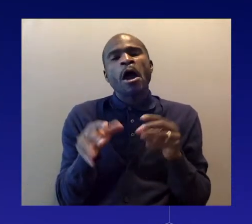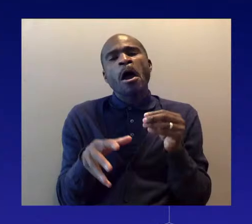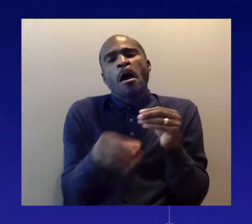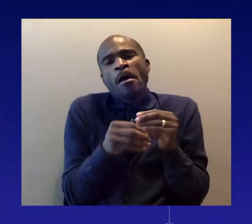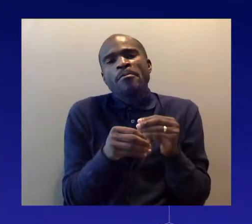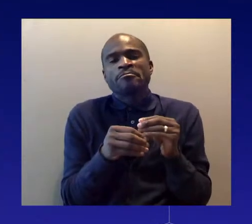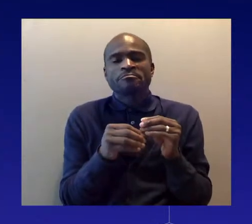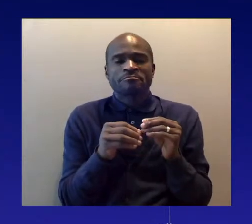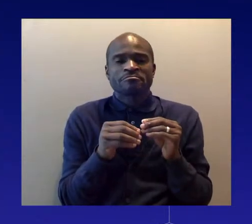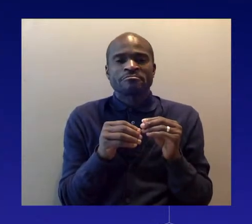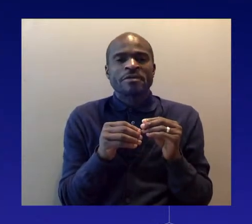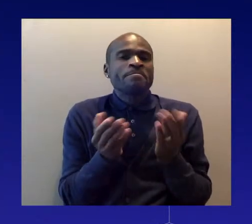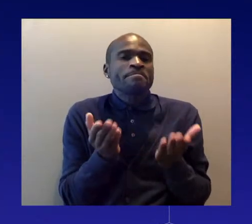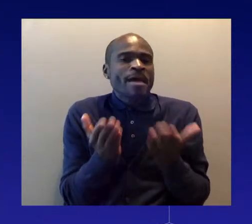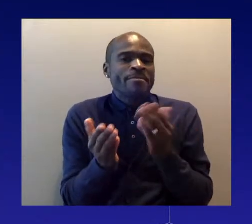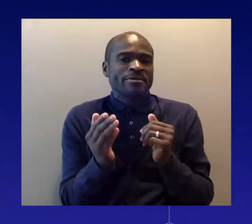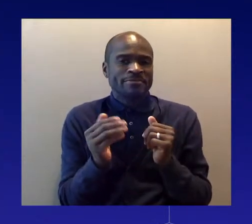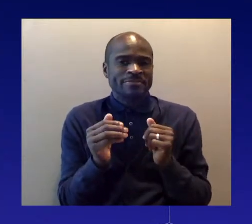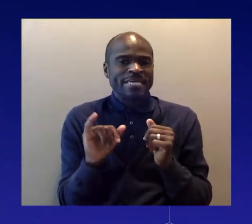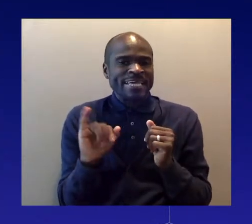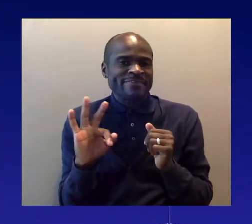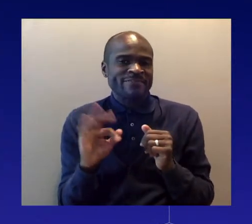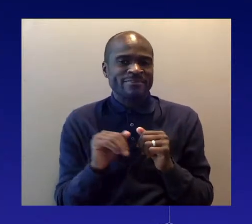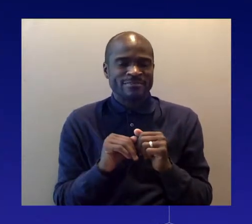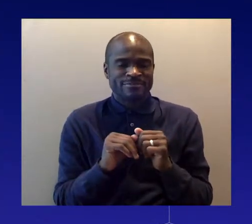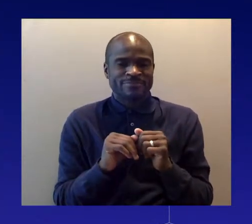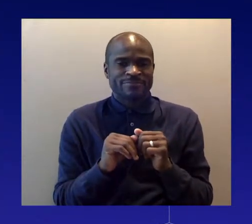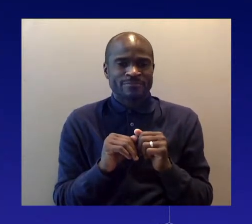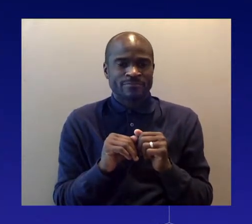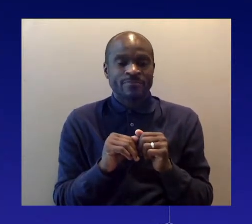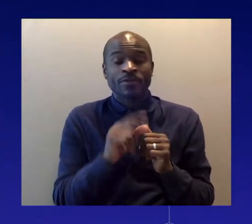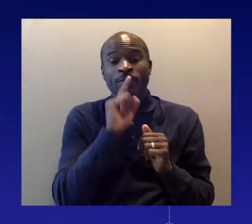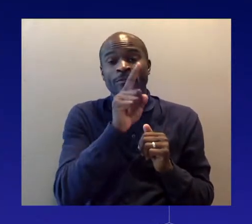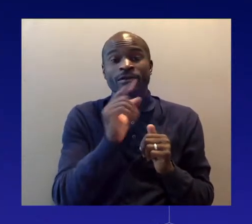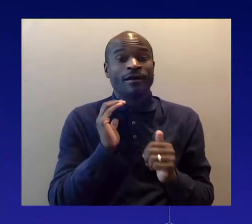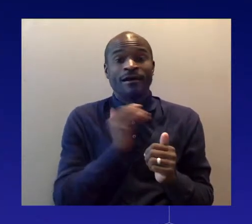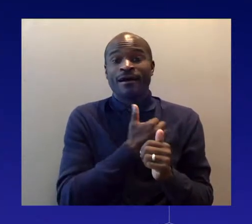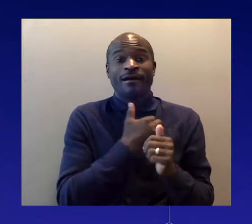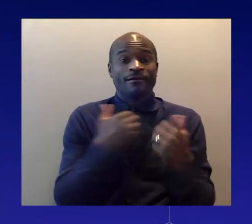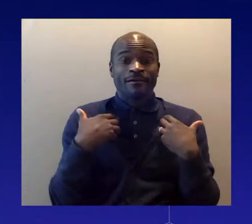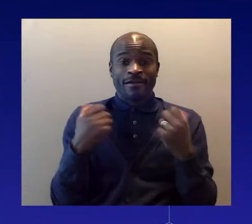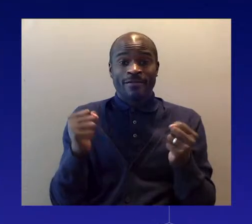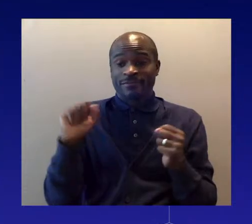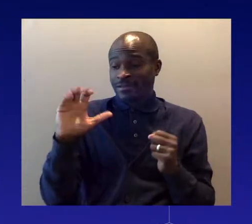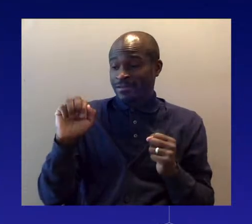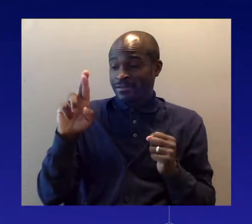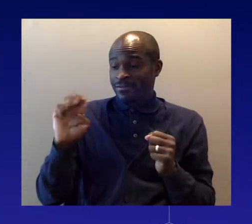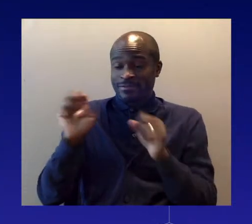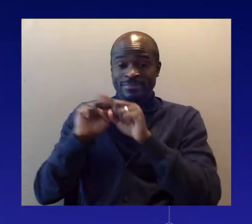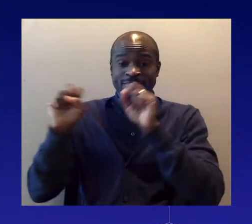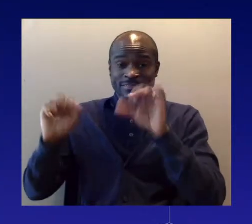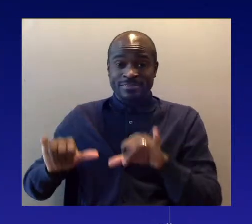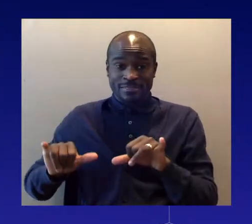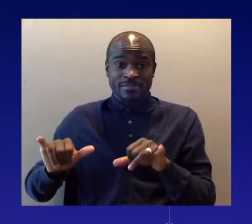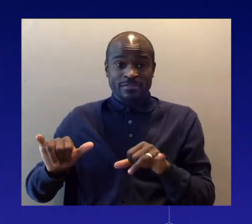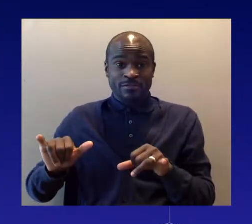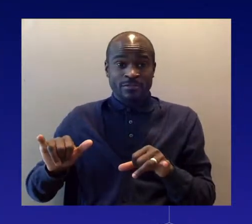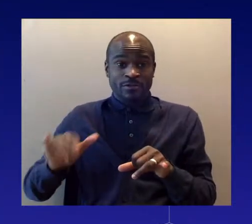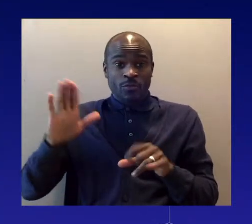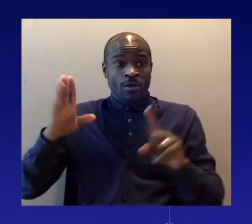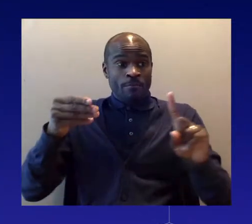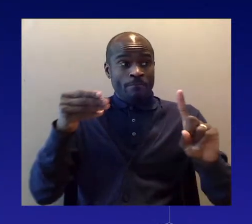paid. We have a healthcare system by and large, and this is changing, that gets paid for doing things to